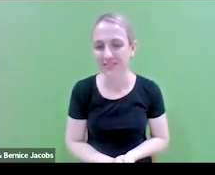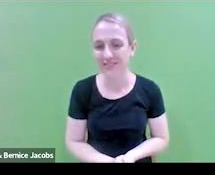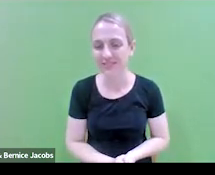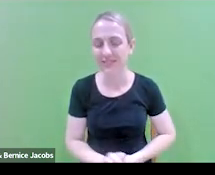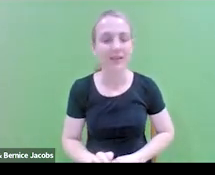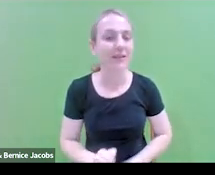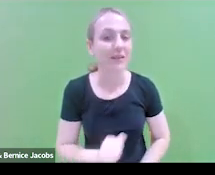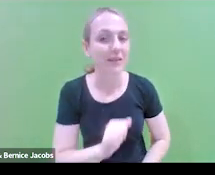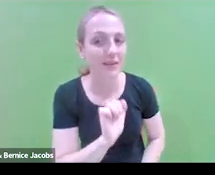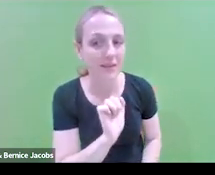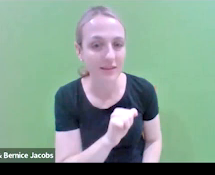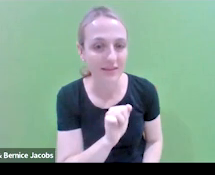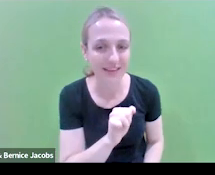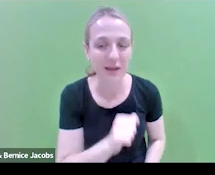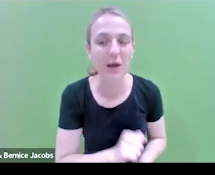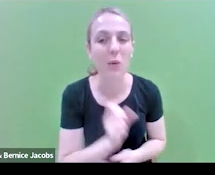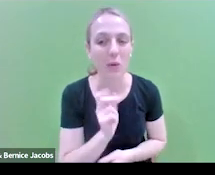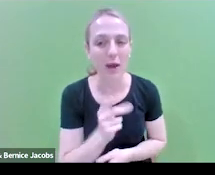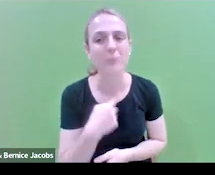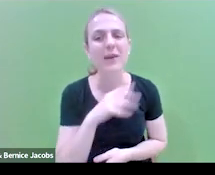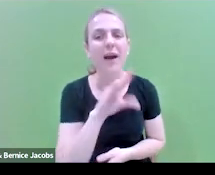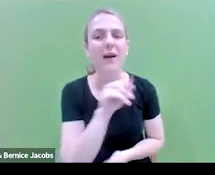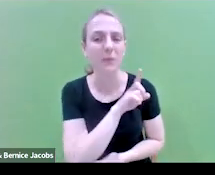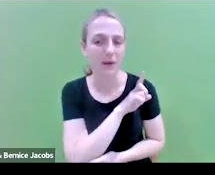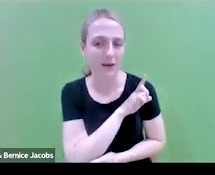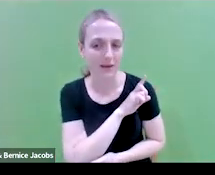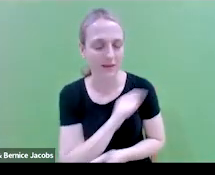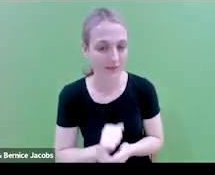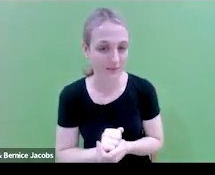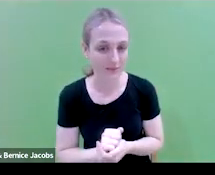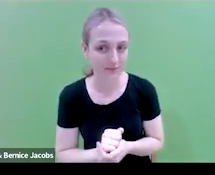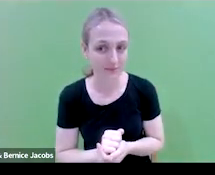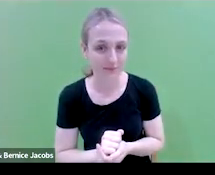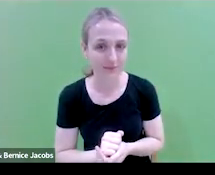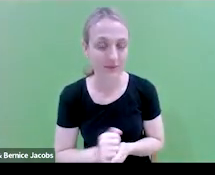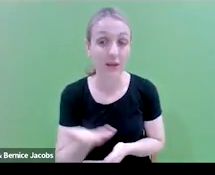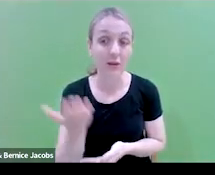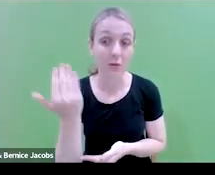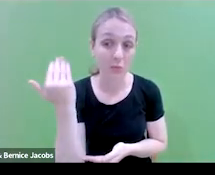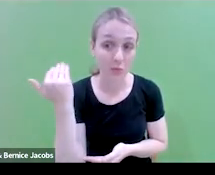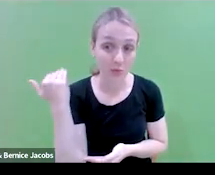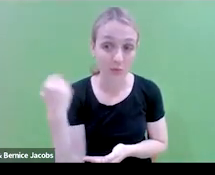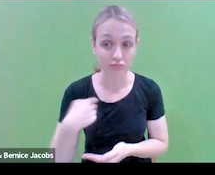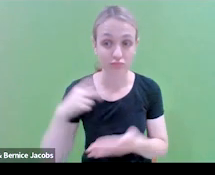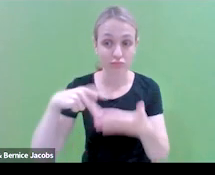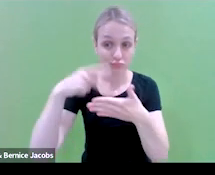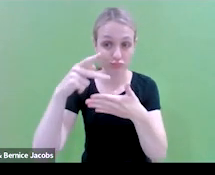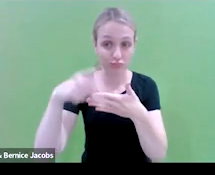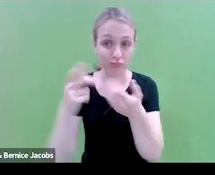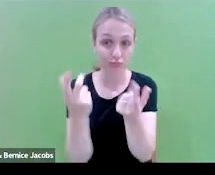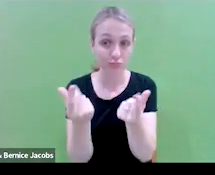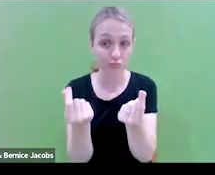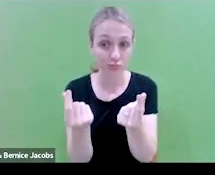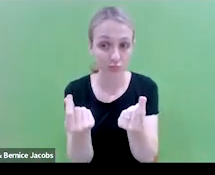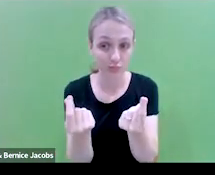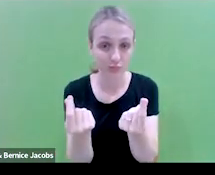Okay, thank you. So why I was asking this is there's a time when I wanted to do a project where, like you're